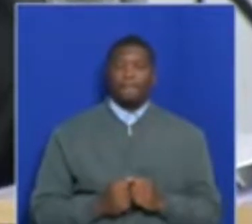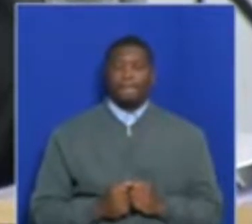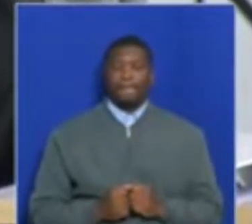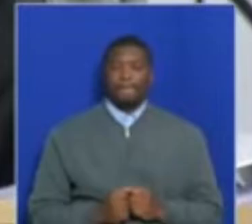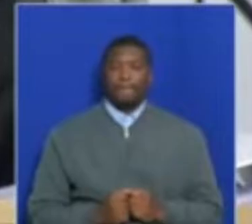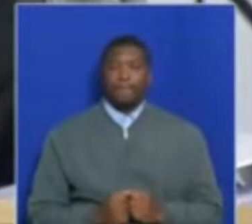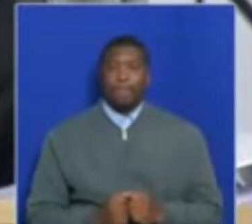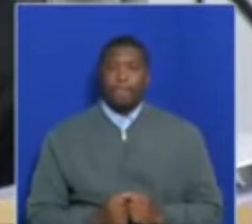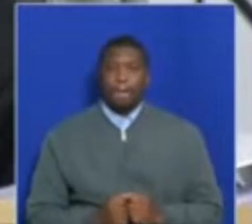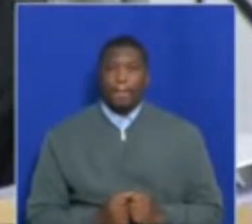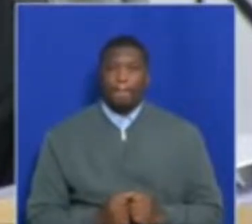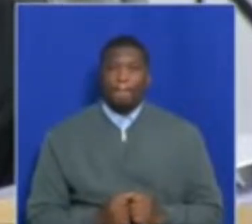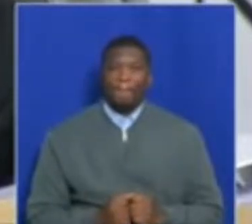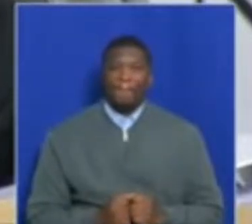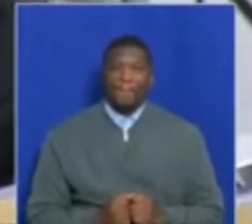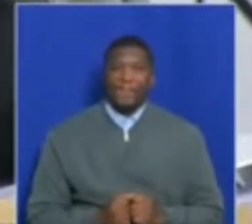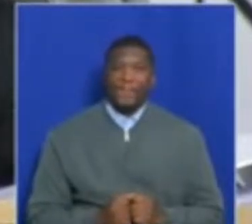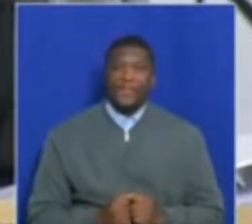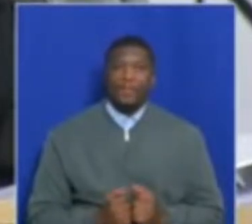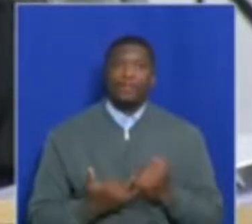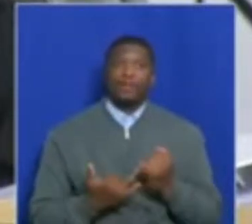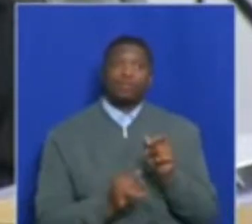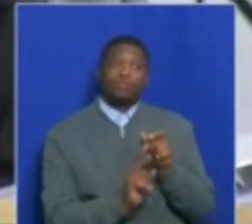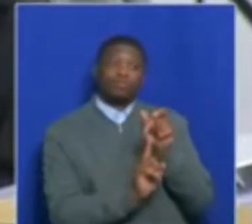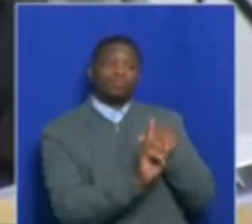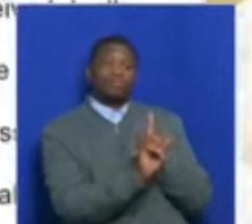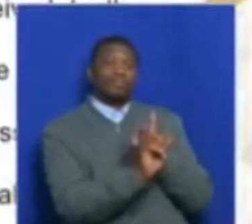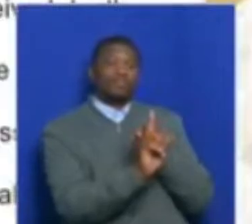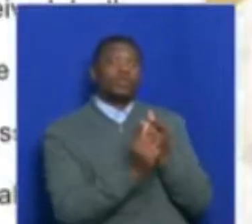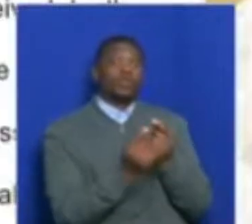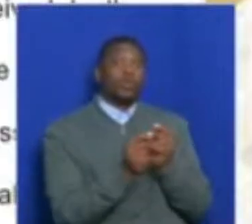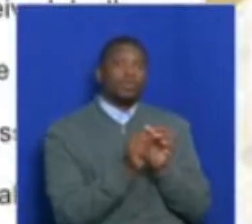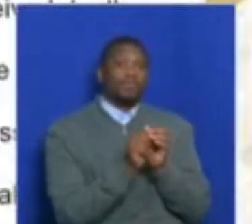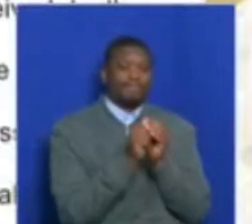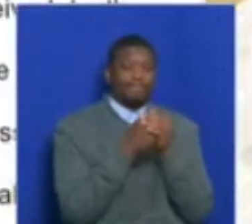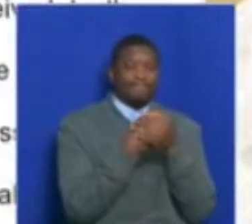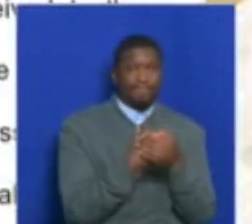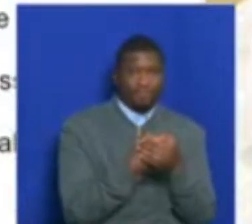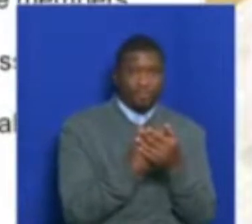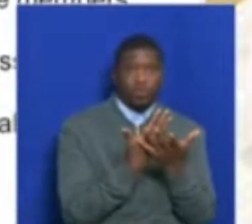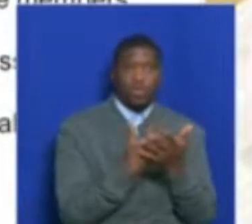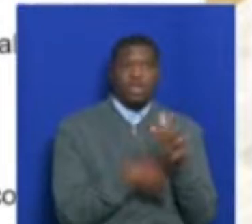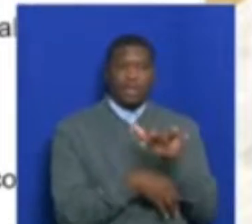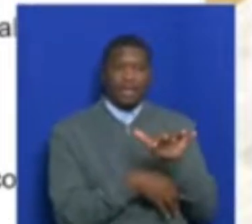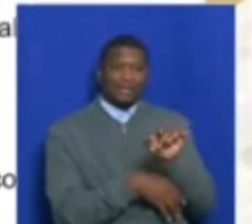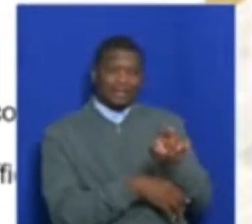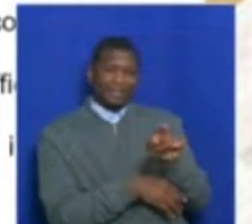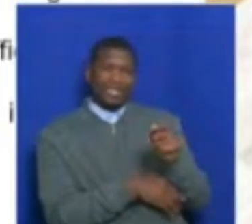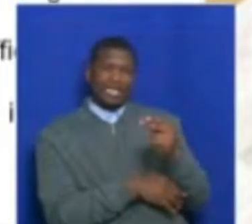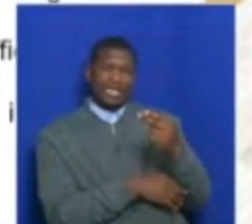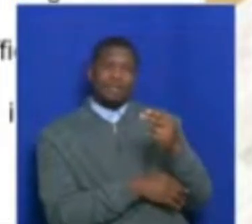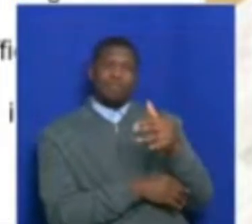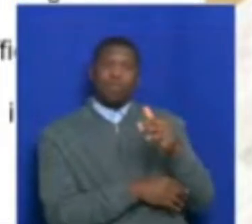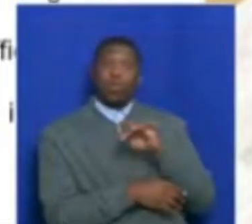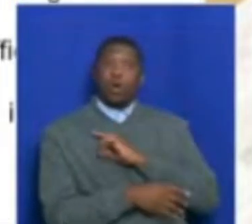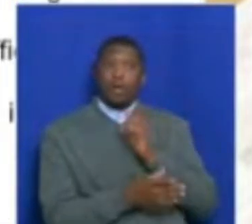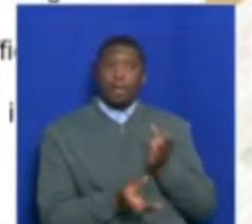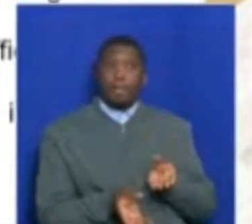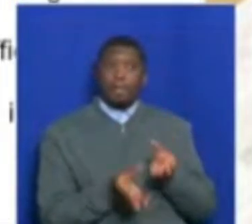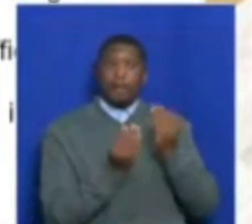The suspect in question went into hiding in the Aberdeen area due to having received death threats.